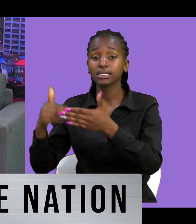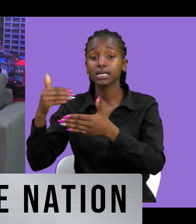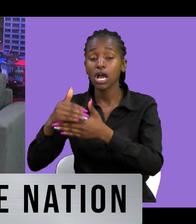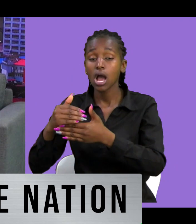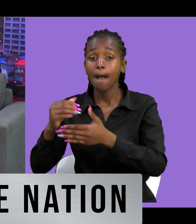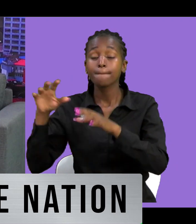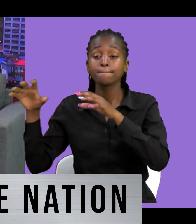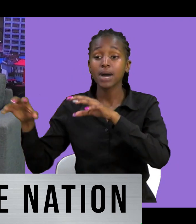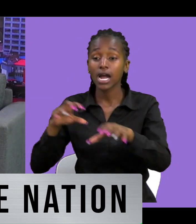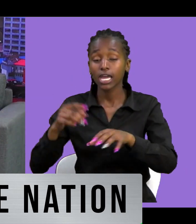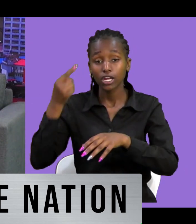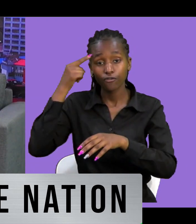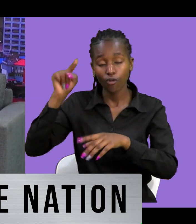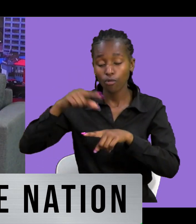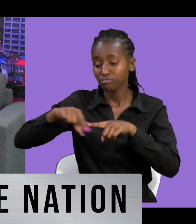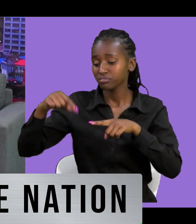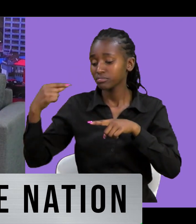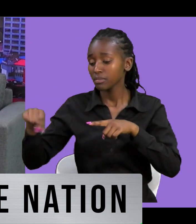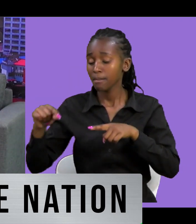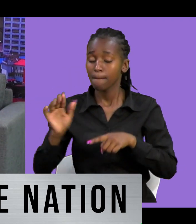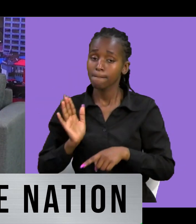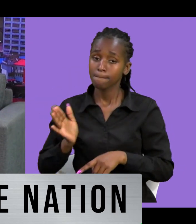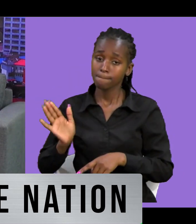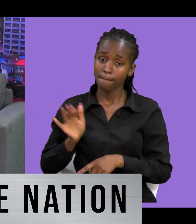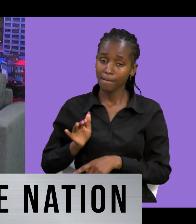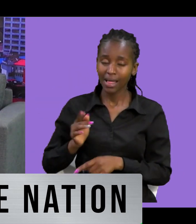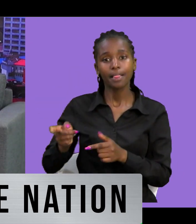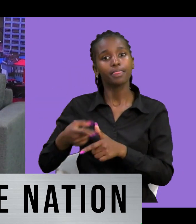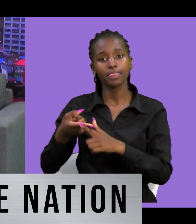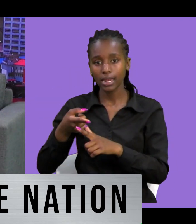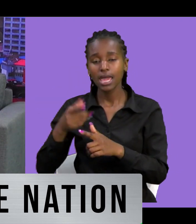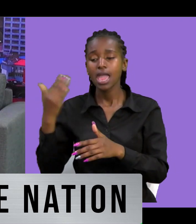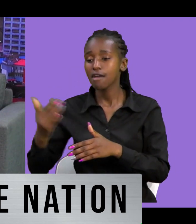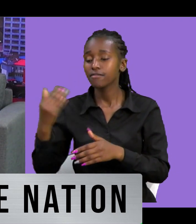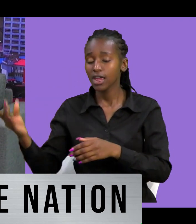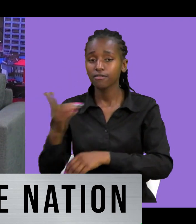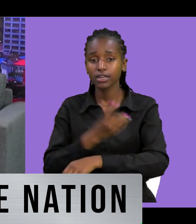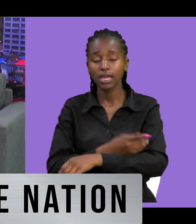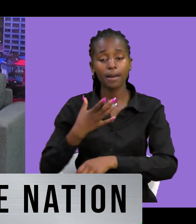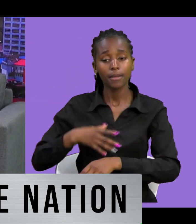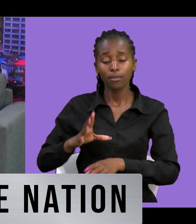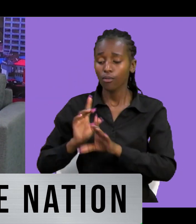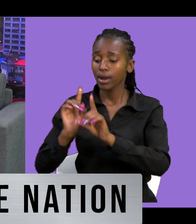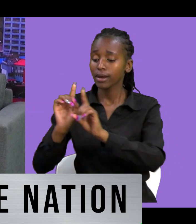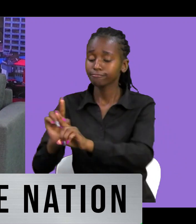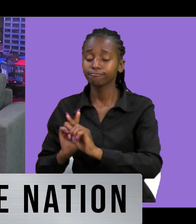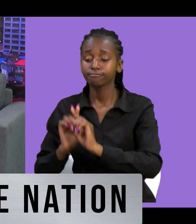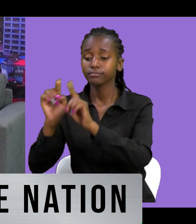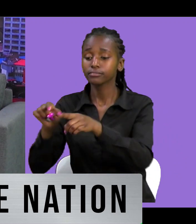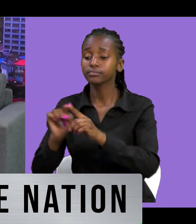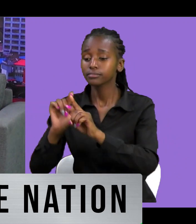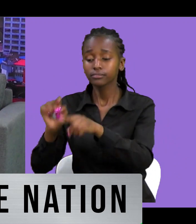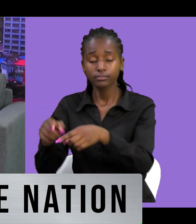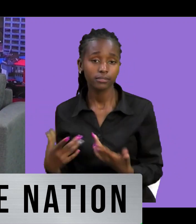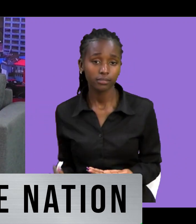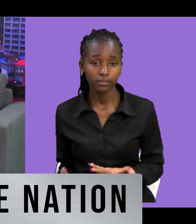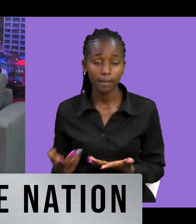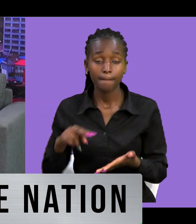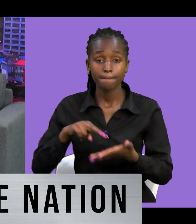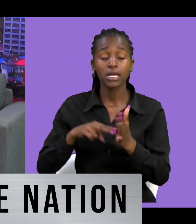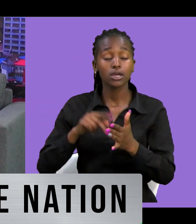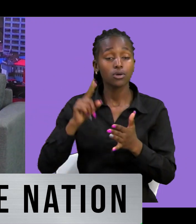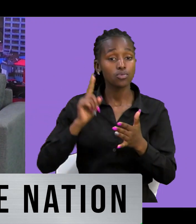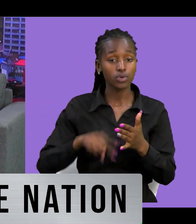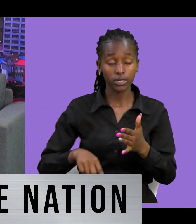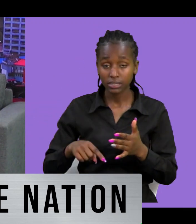that at least this is something that people will be singing daily, because people walk in the soko daily. So for him,